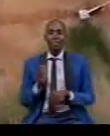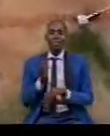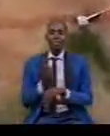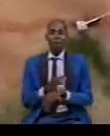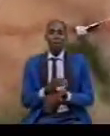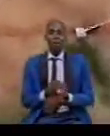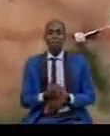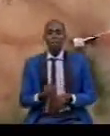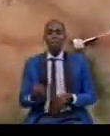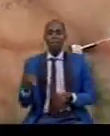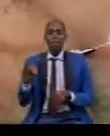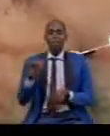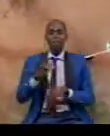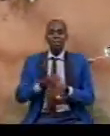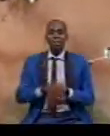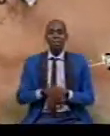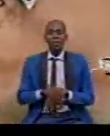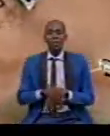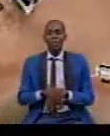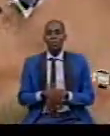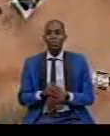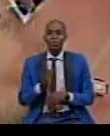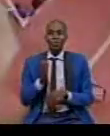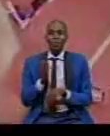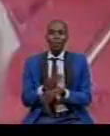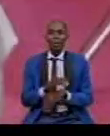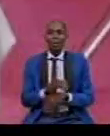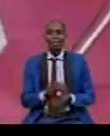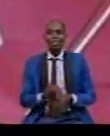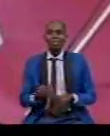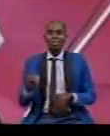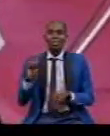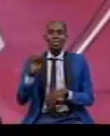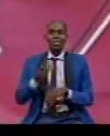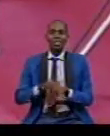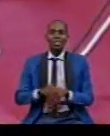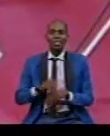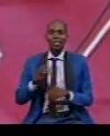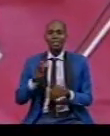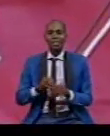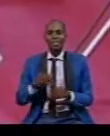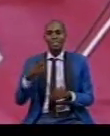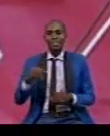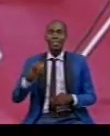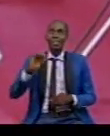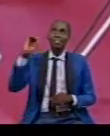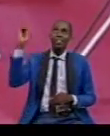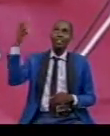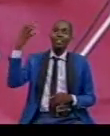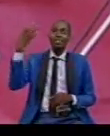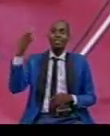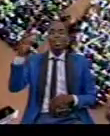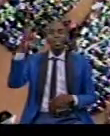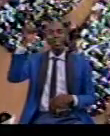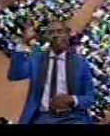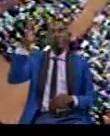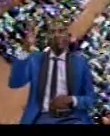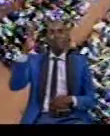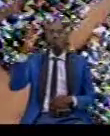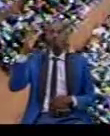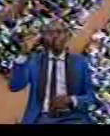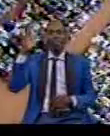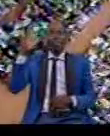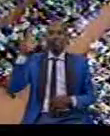After the message, you wait to share your testimony and to also listen to other